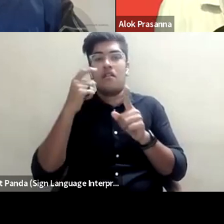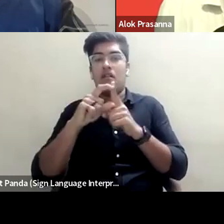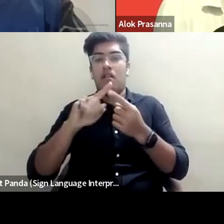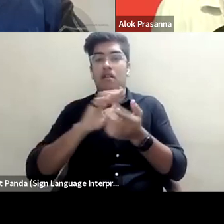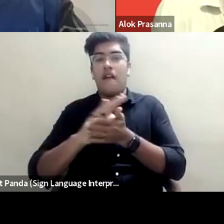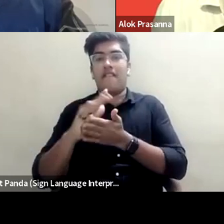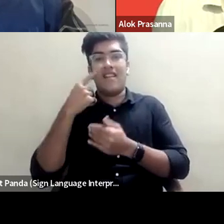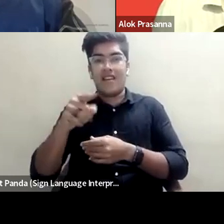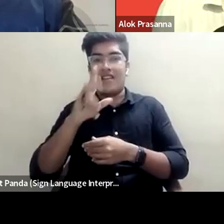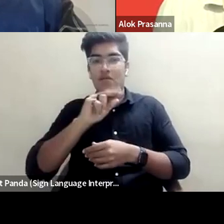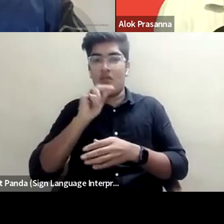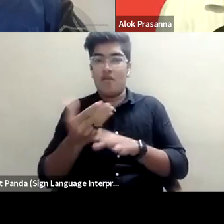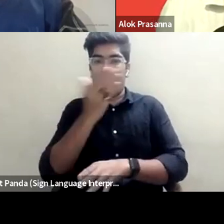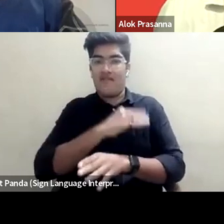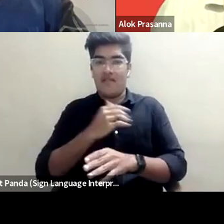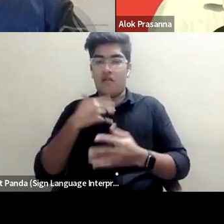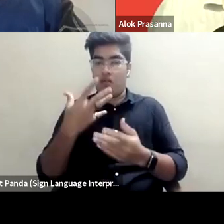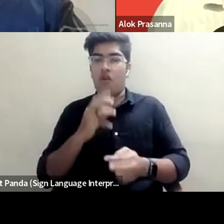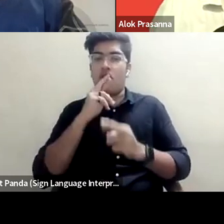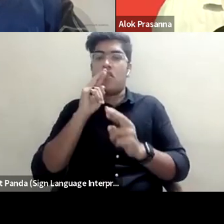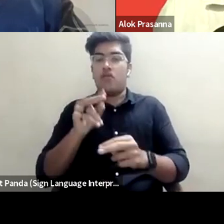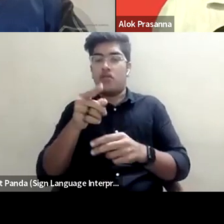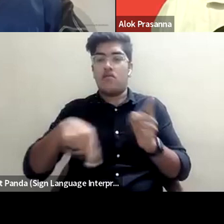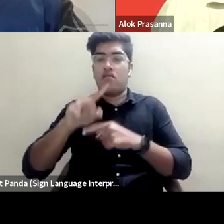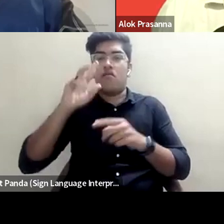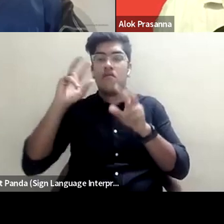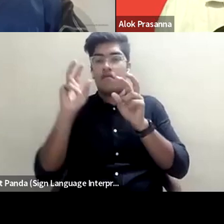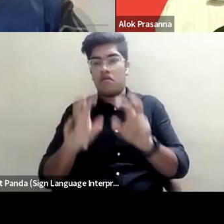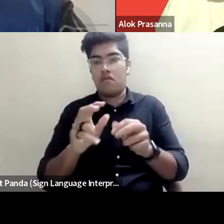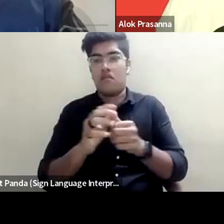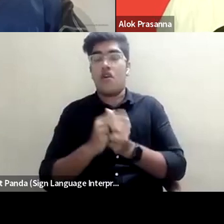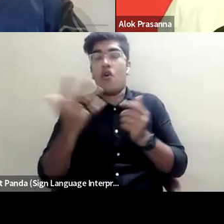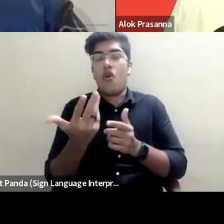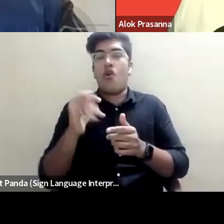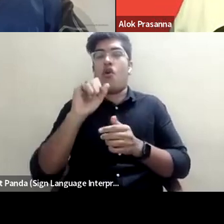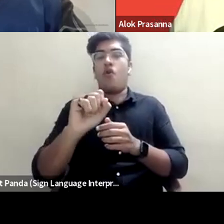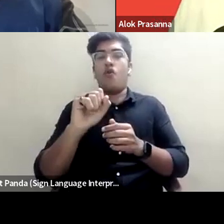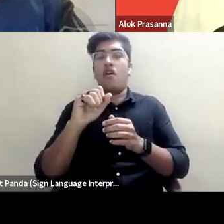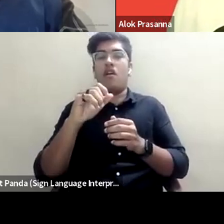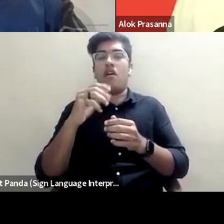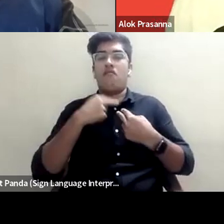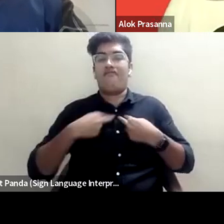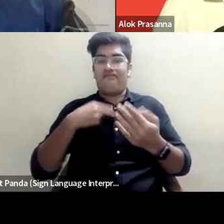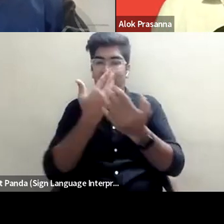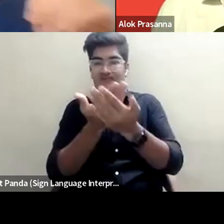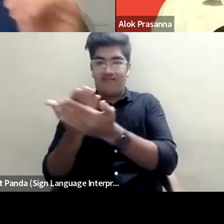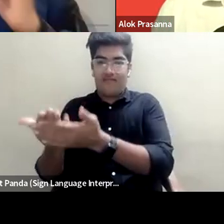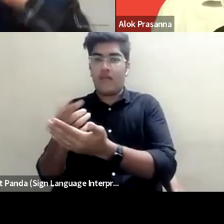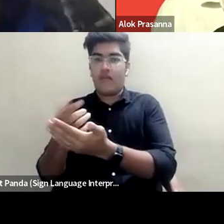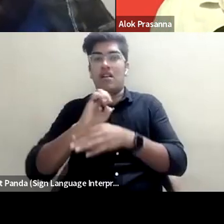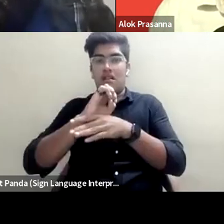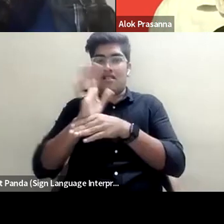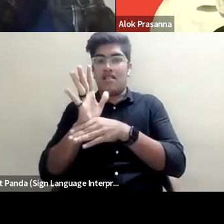just spoke about this. I would request you to look at what is the status of the cases, since COVID-19